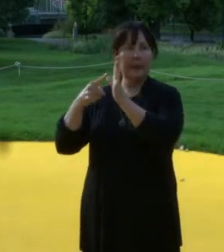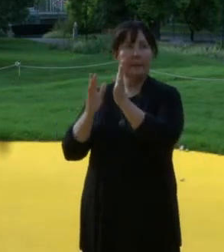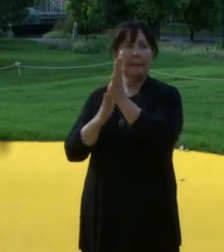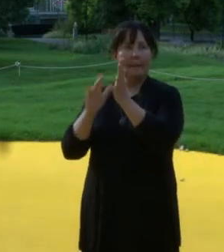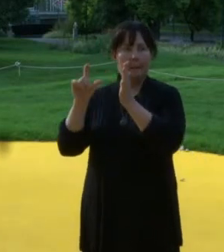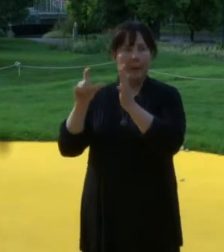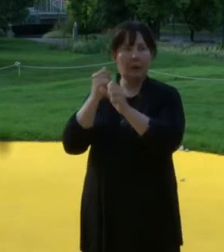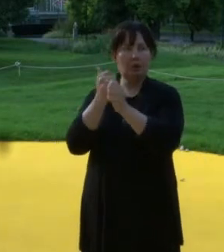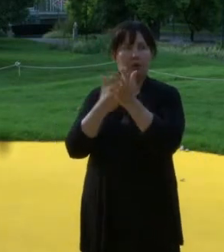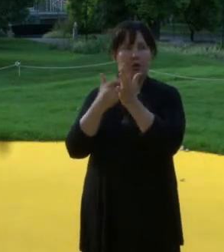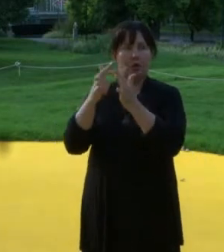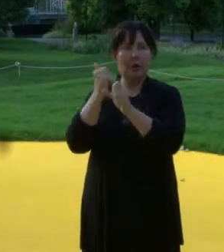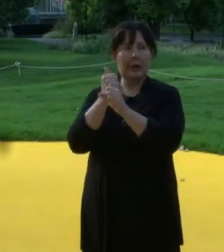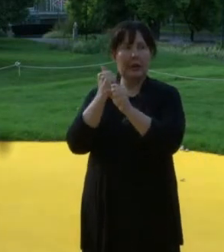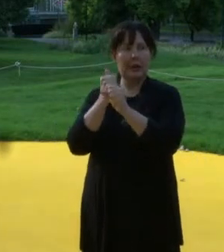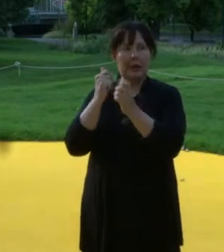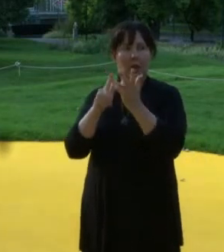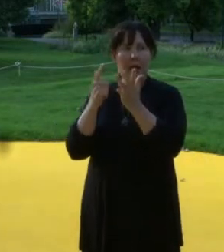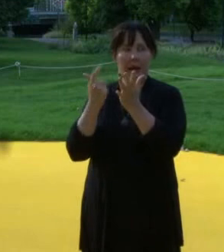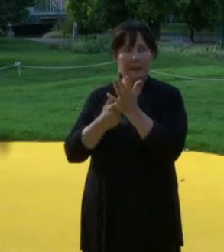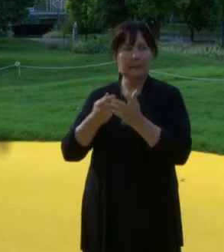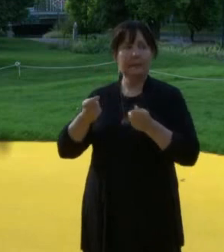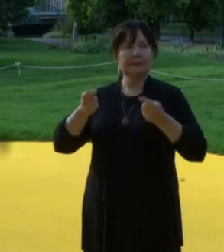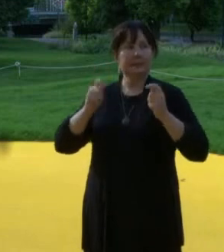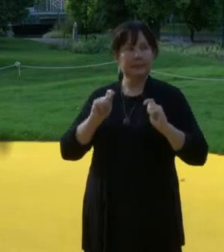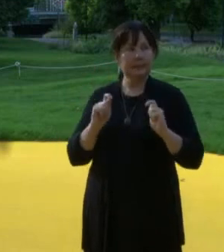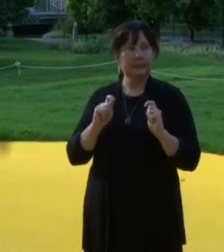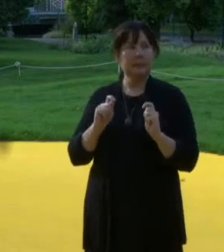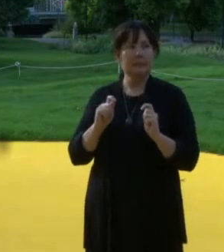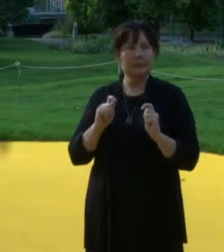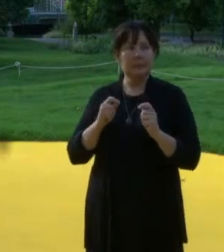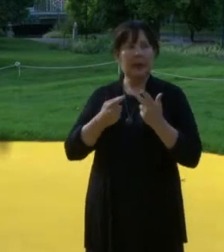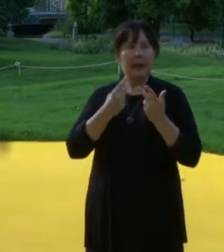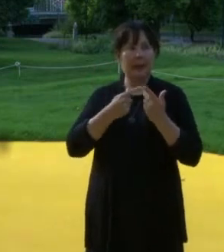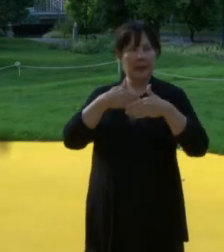Press. And now we welcome the Minister to announce the winner.